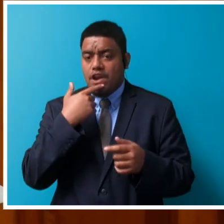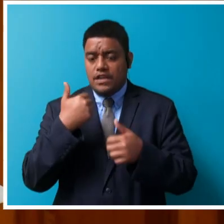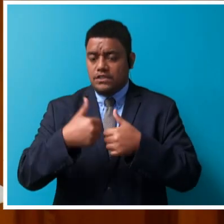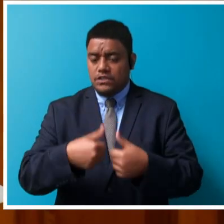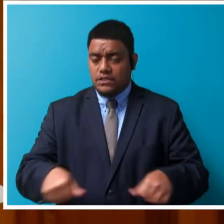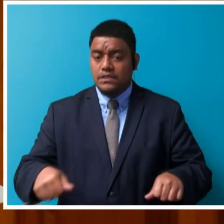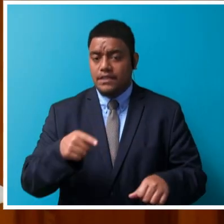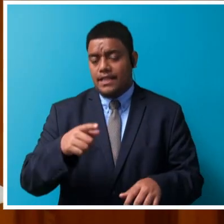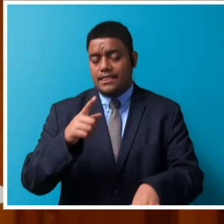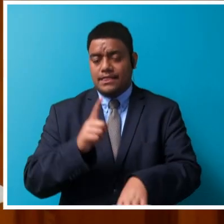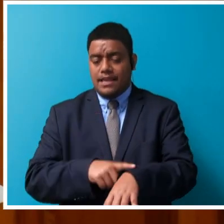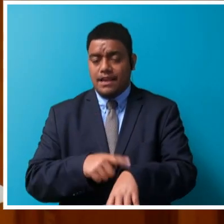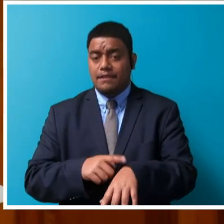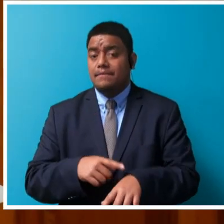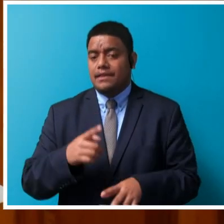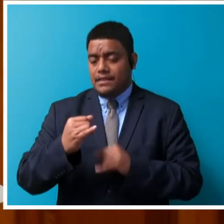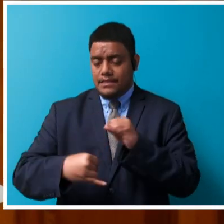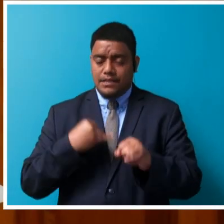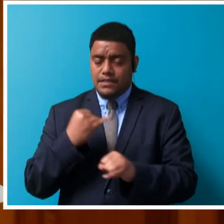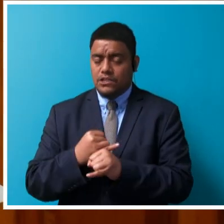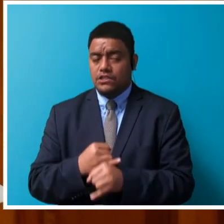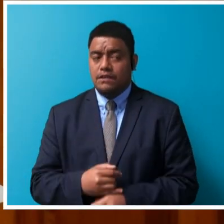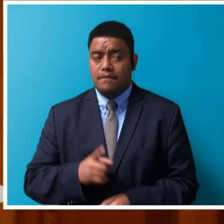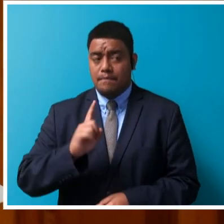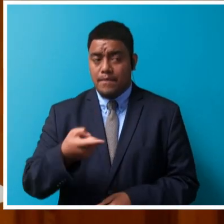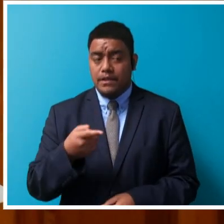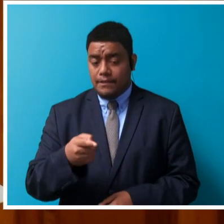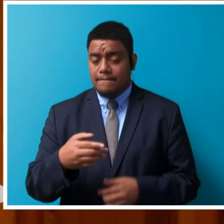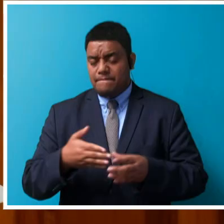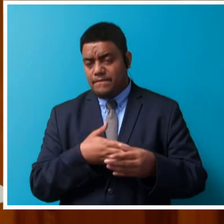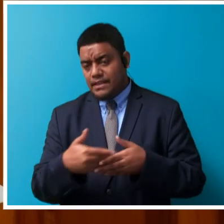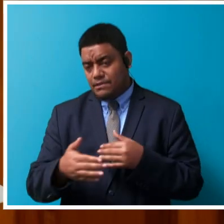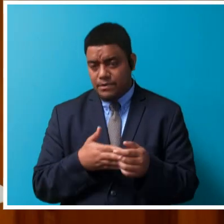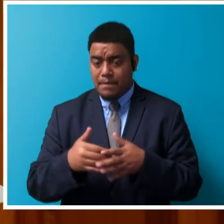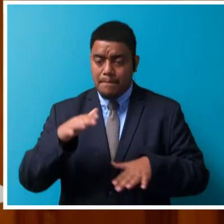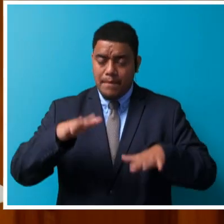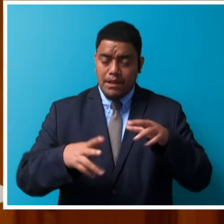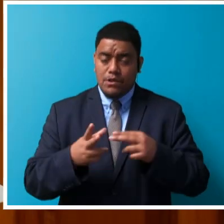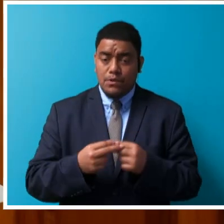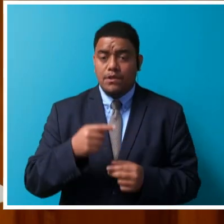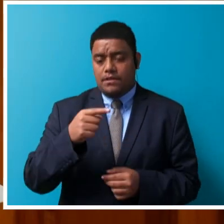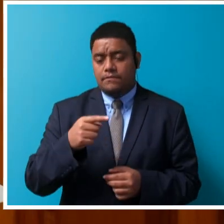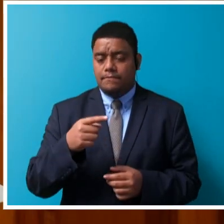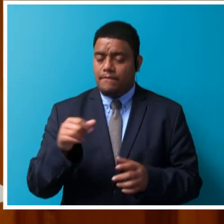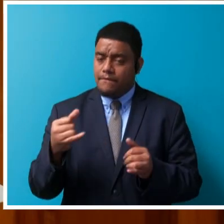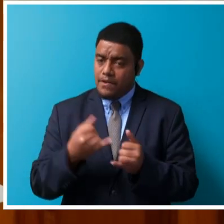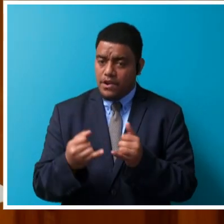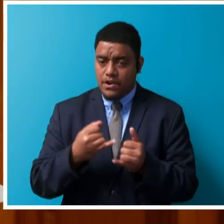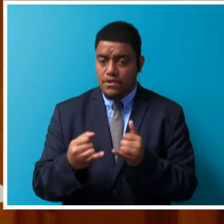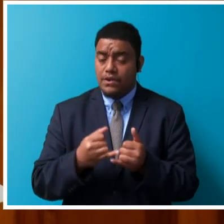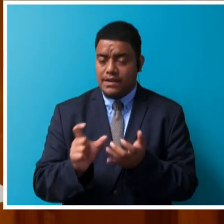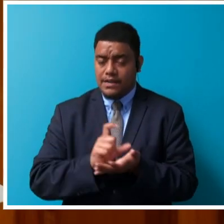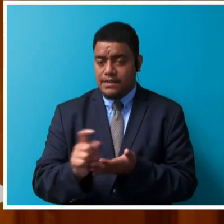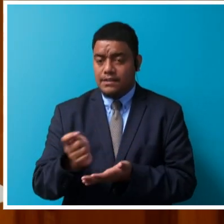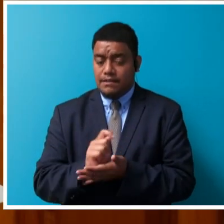stalled time-sensitive international engagements. However, this flexibility is balanced with absolute accountability, sir. The Ministry